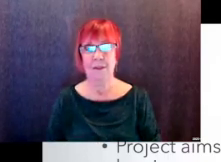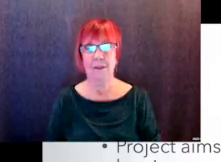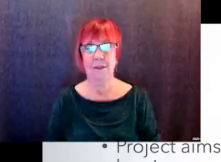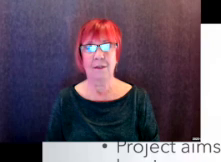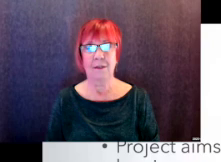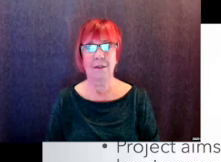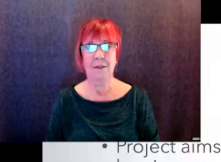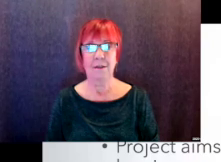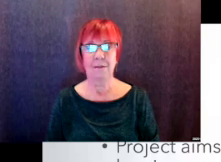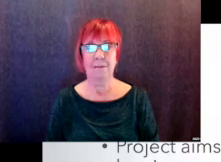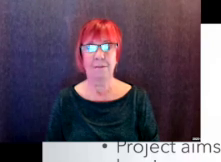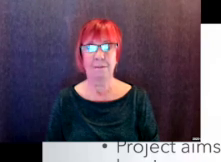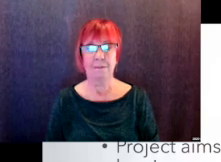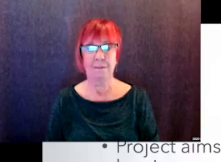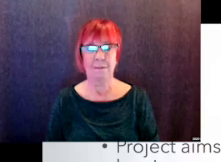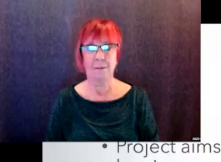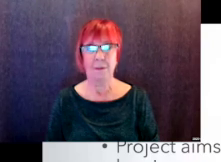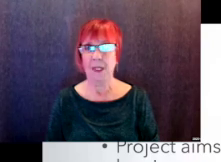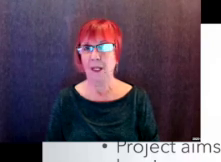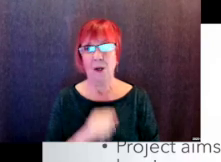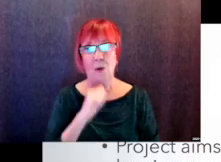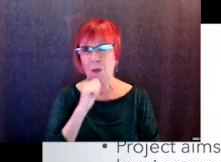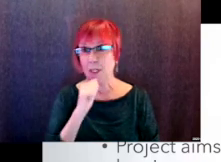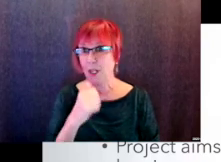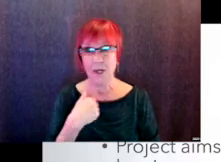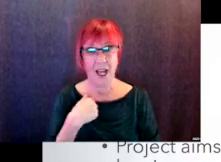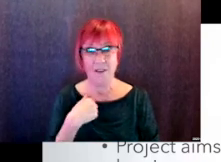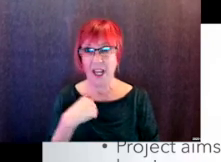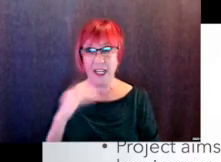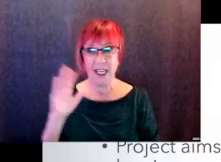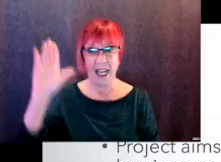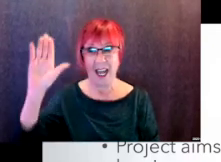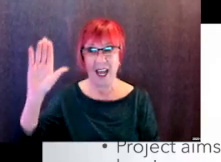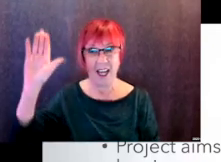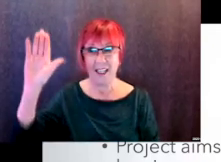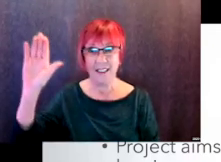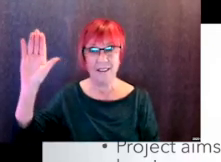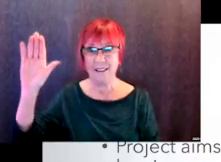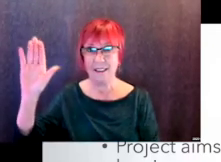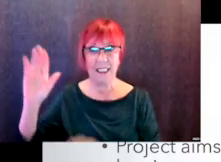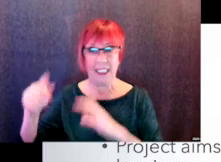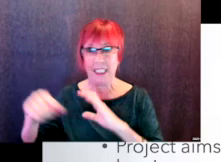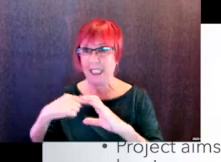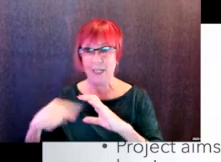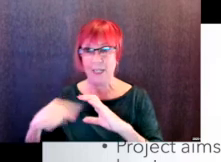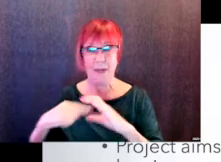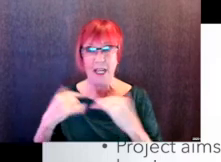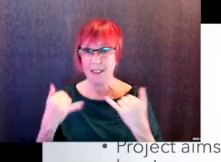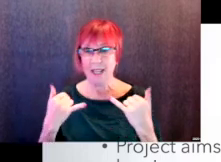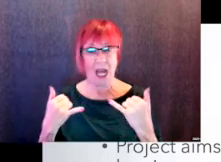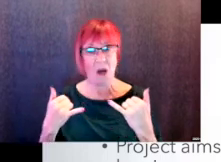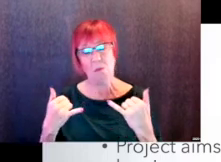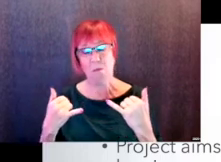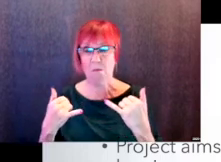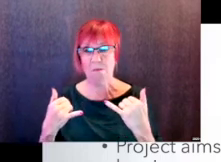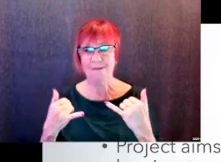additional $18 million. That may go up to $21 million.